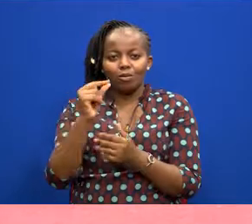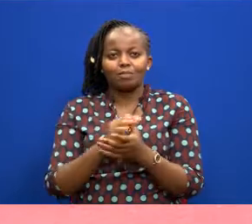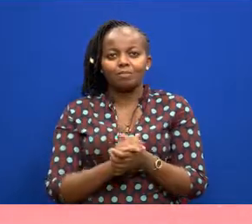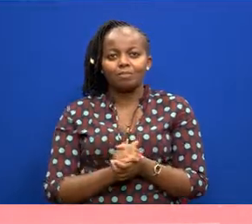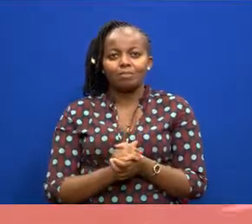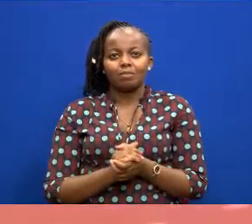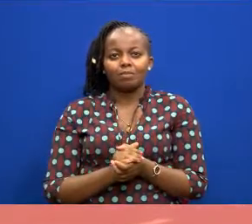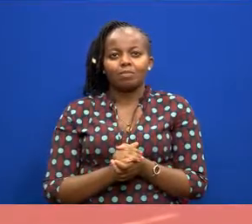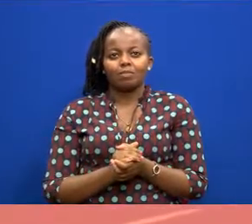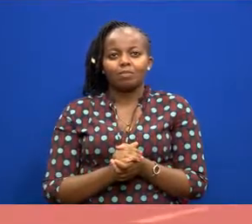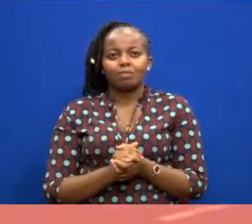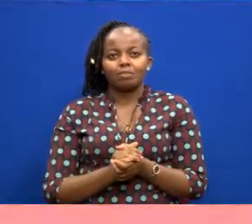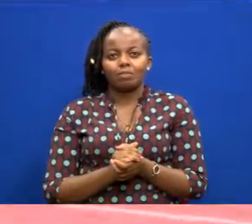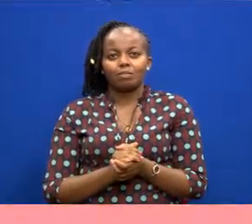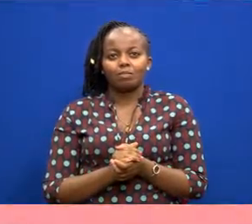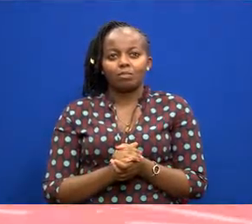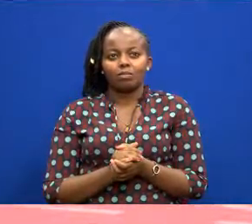Go!